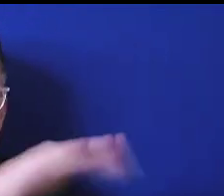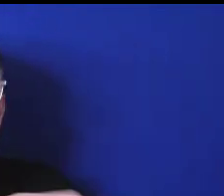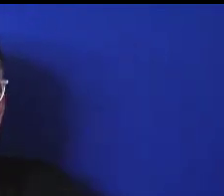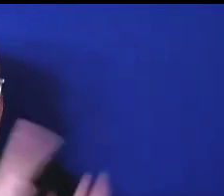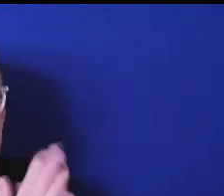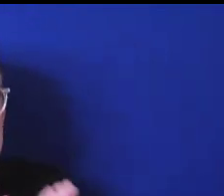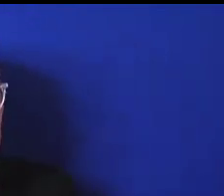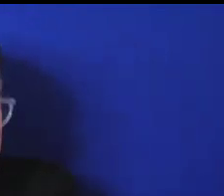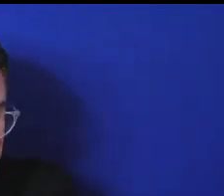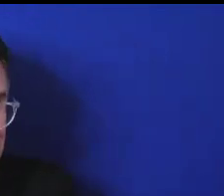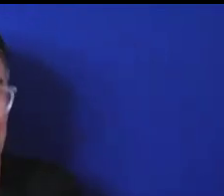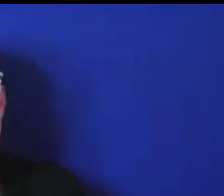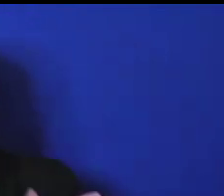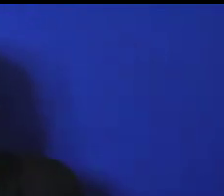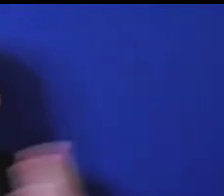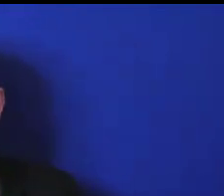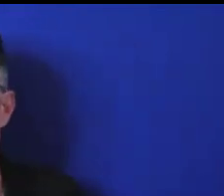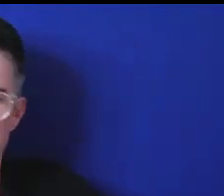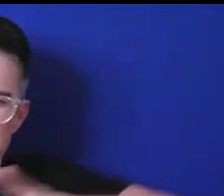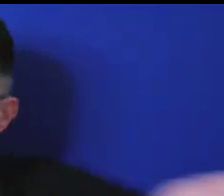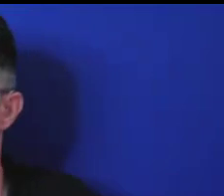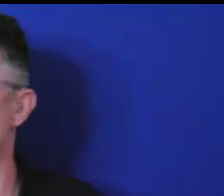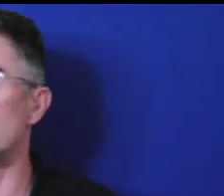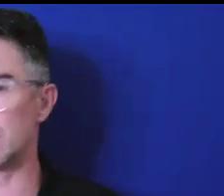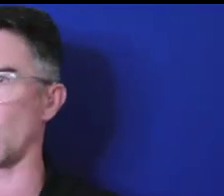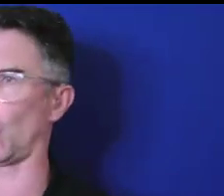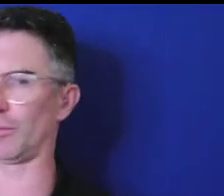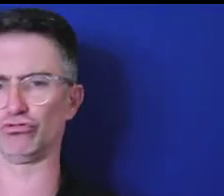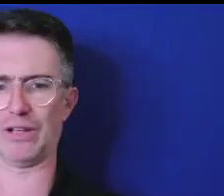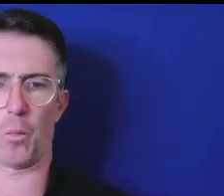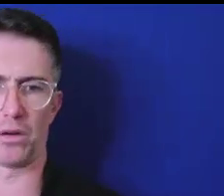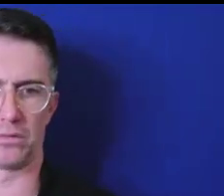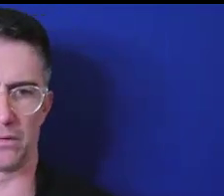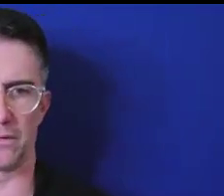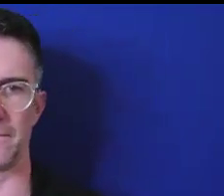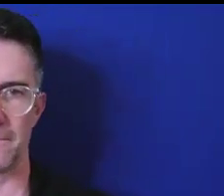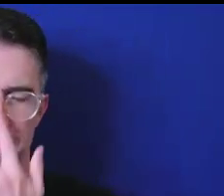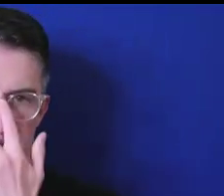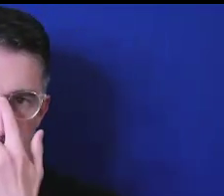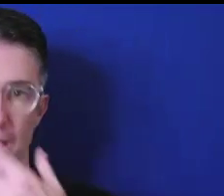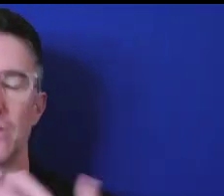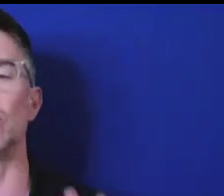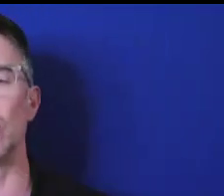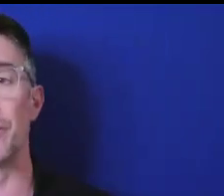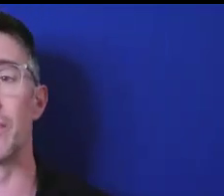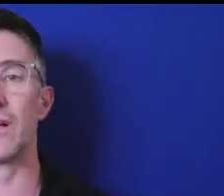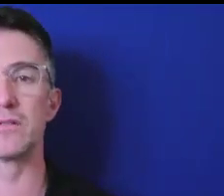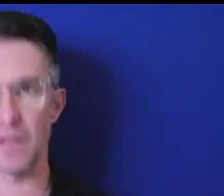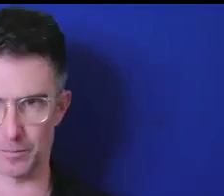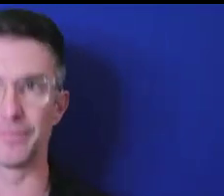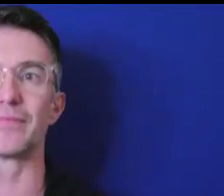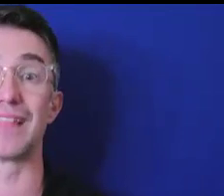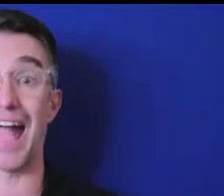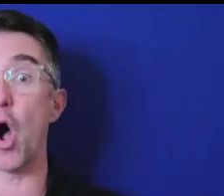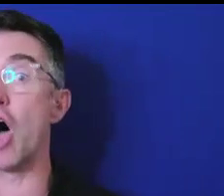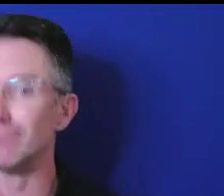And thank you. Then later on is approved by the government as a national system for the disability identification